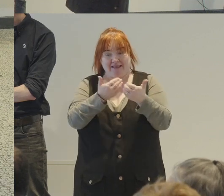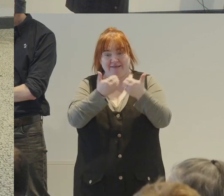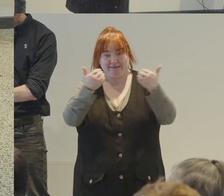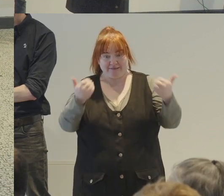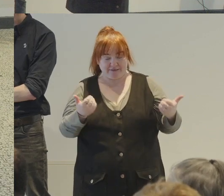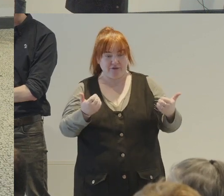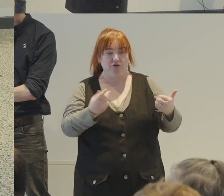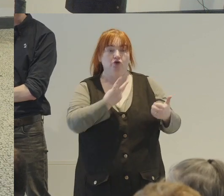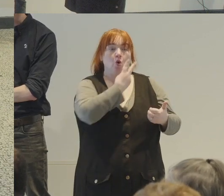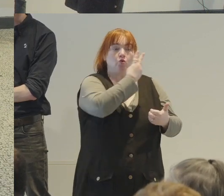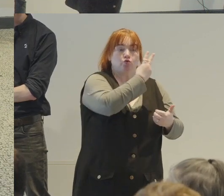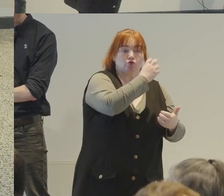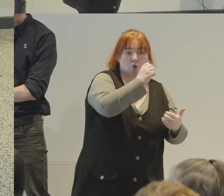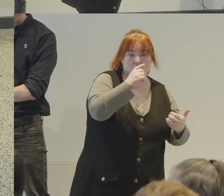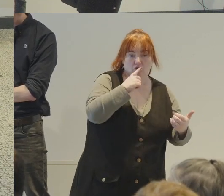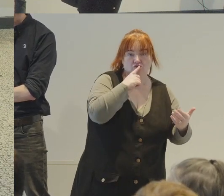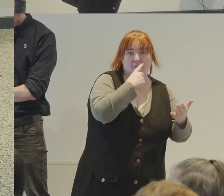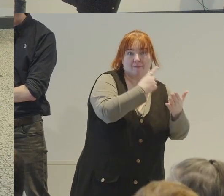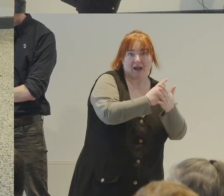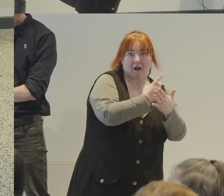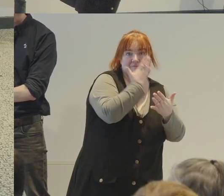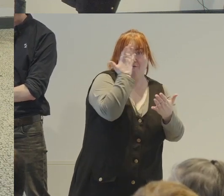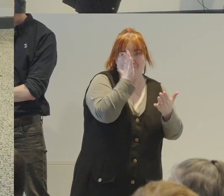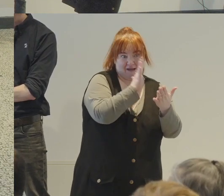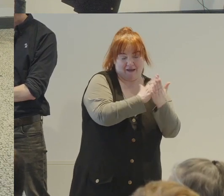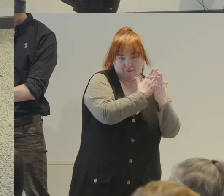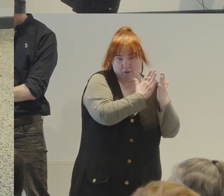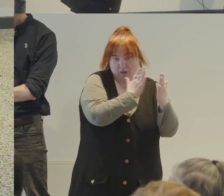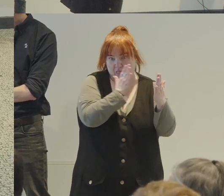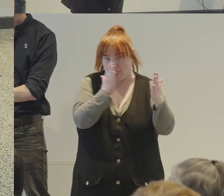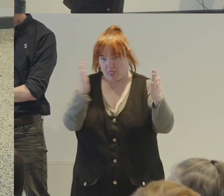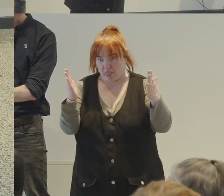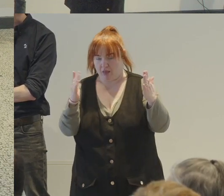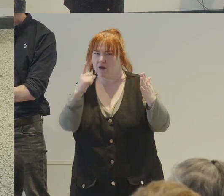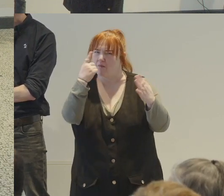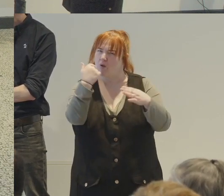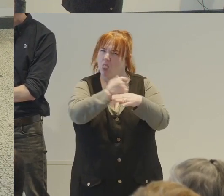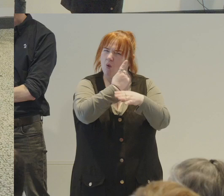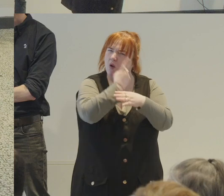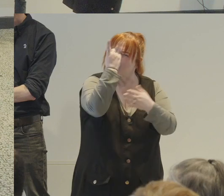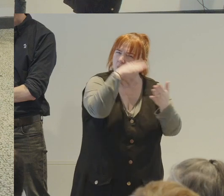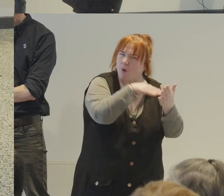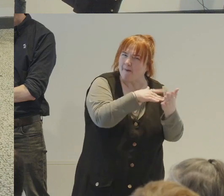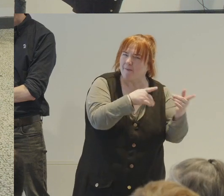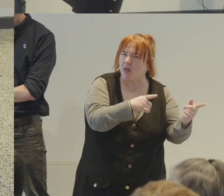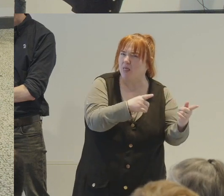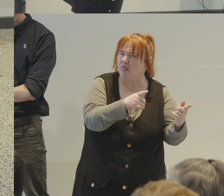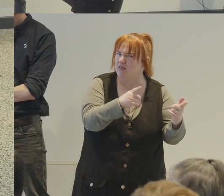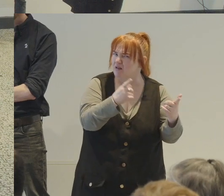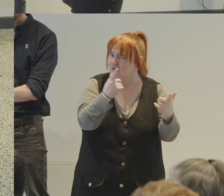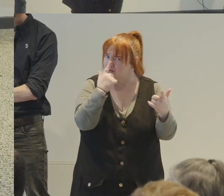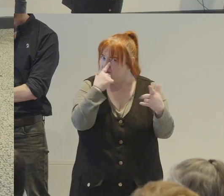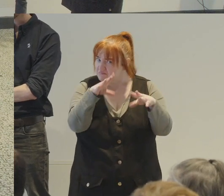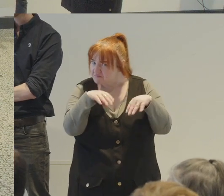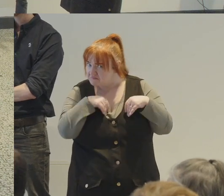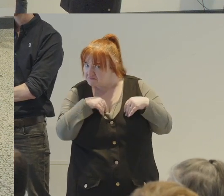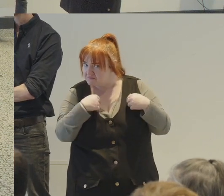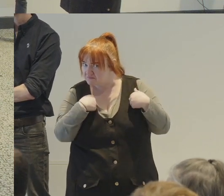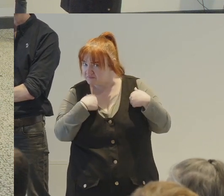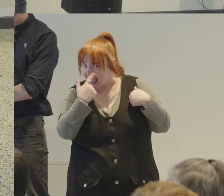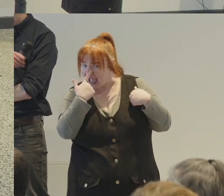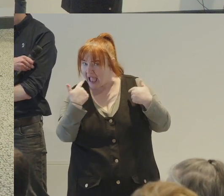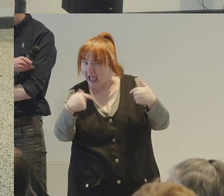£200 for 5 months, even though the work could only be for 1 month. Is that okay for me to be like,